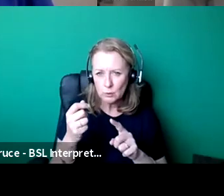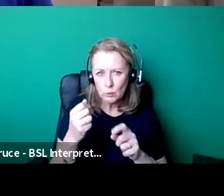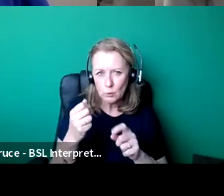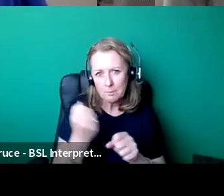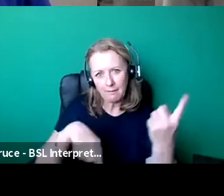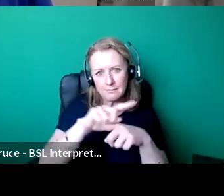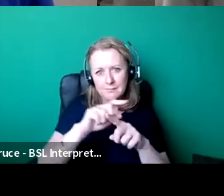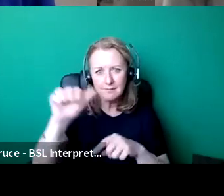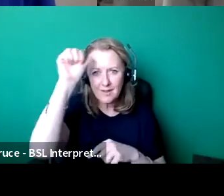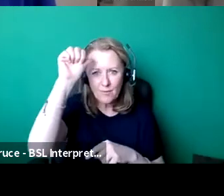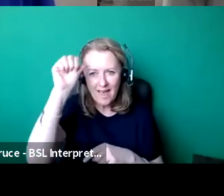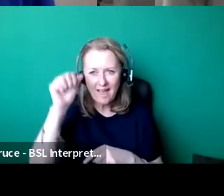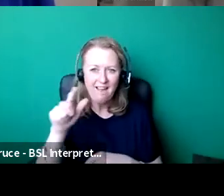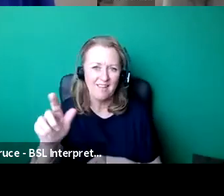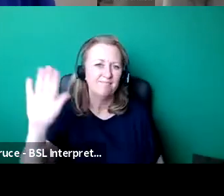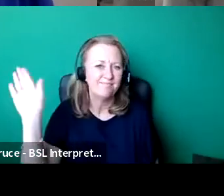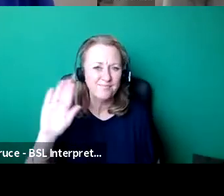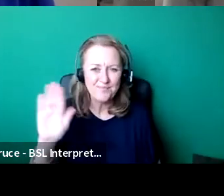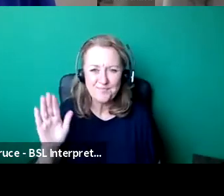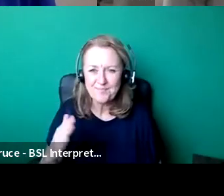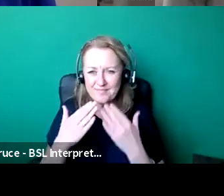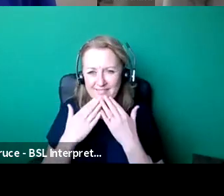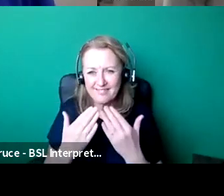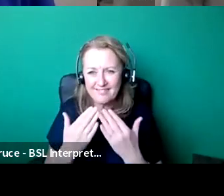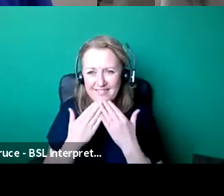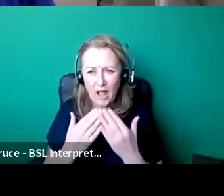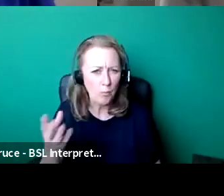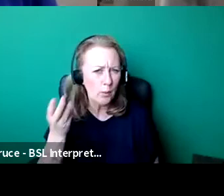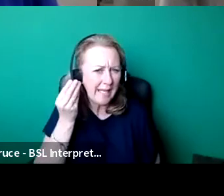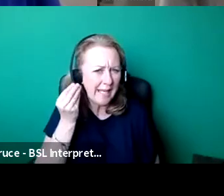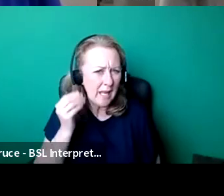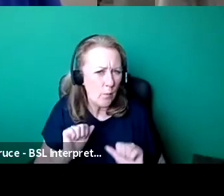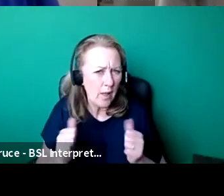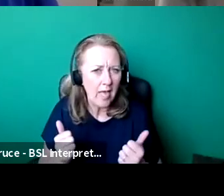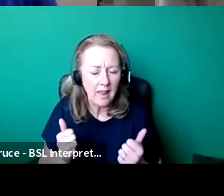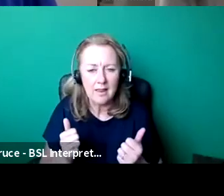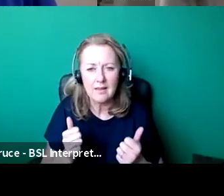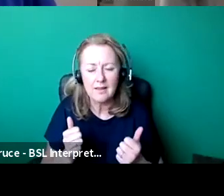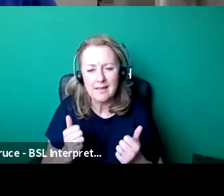Hello, everyone. Thanks for having me. I hope you are hearing me well. Thanks for having me today.